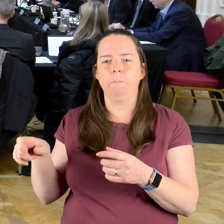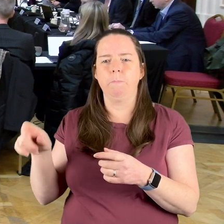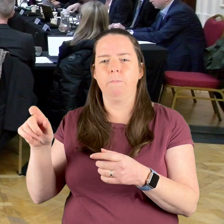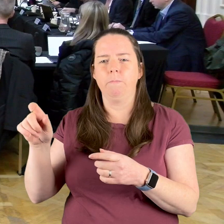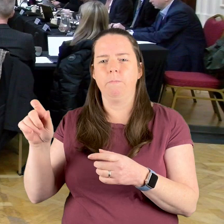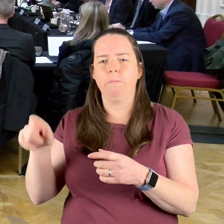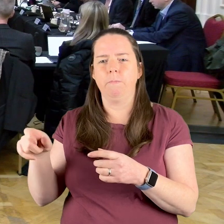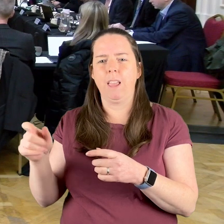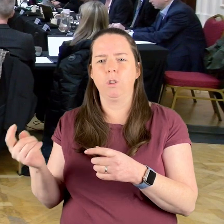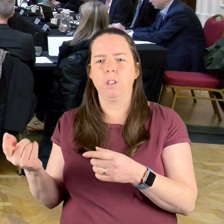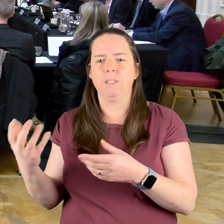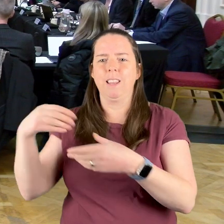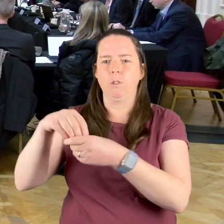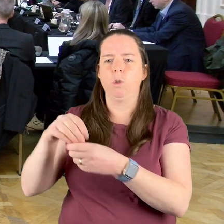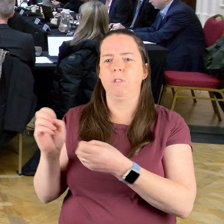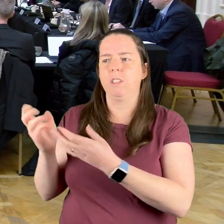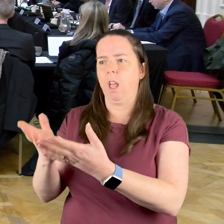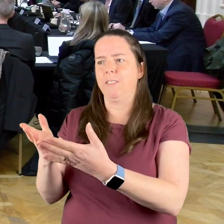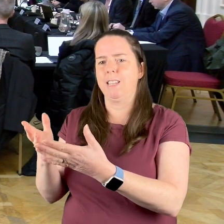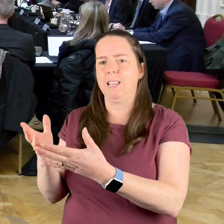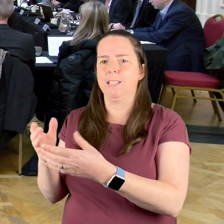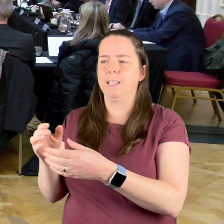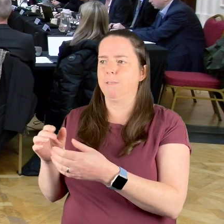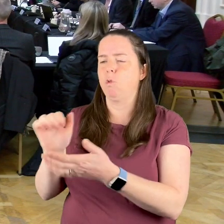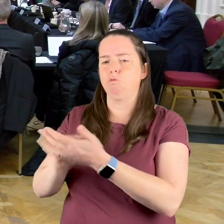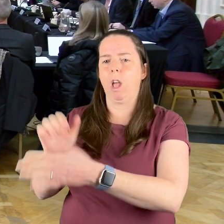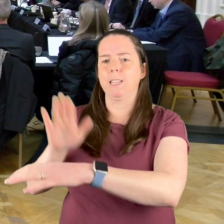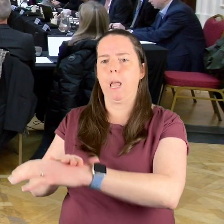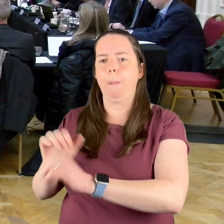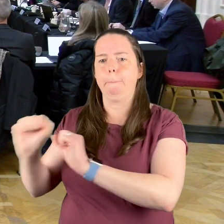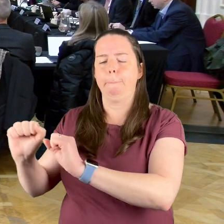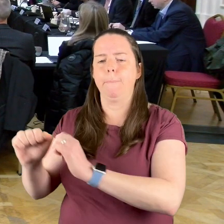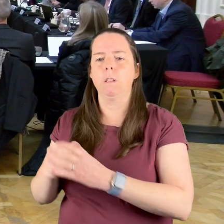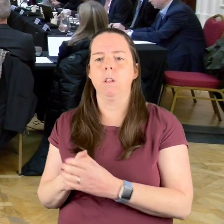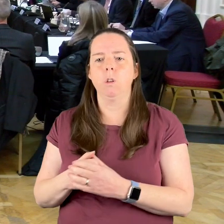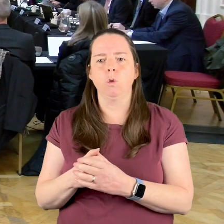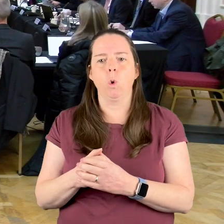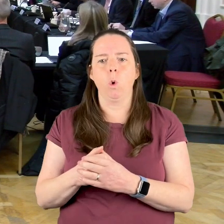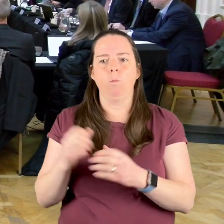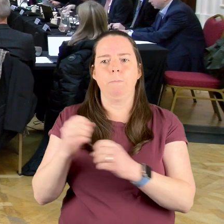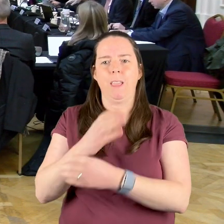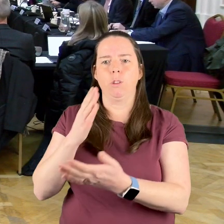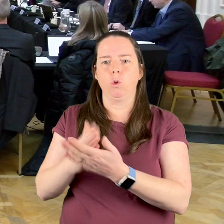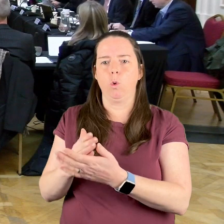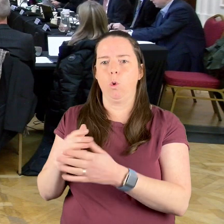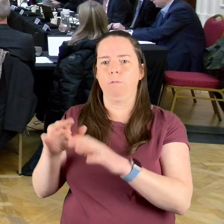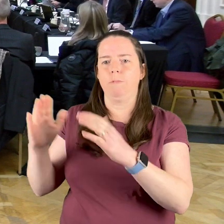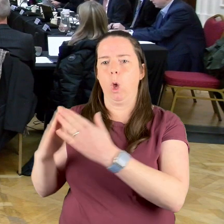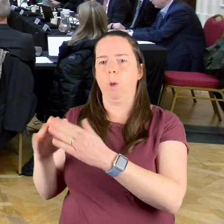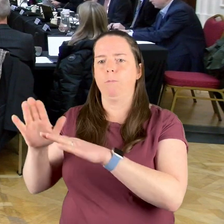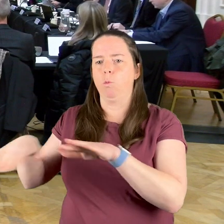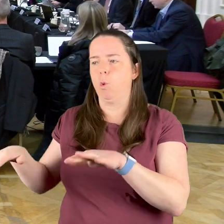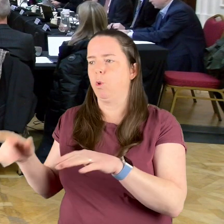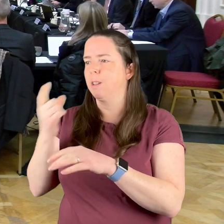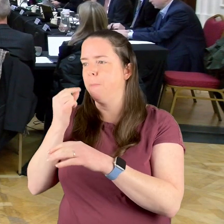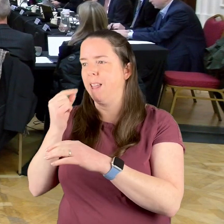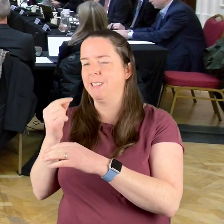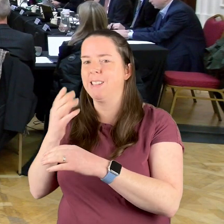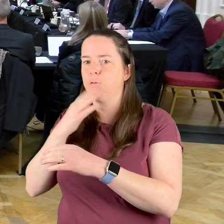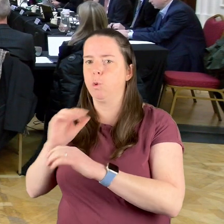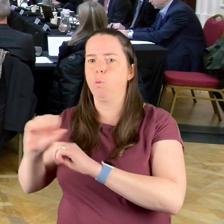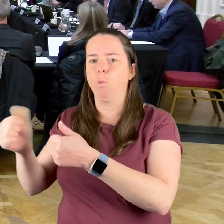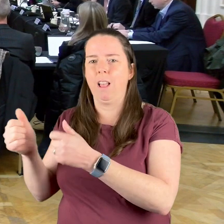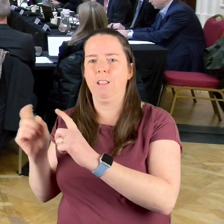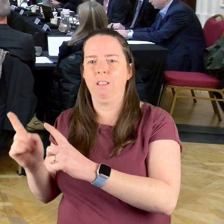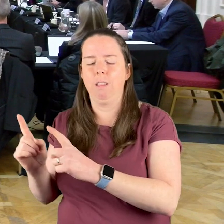those services in a much more timely way. So we optimise the use of the virtual wards capacity